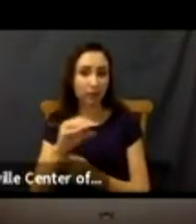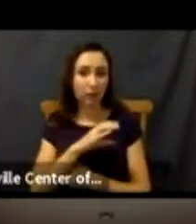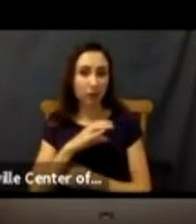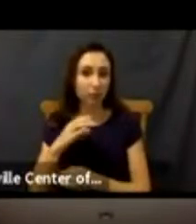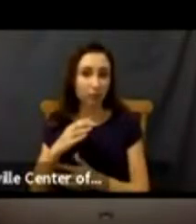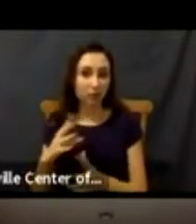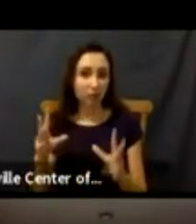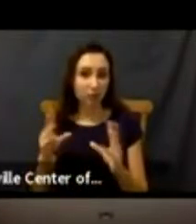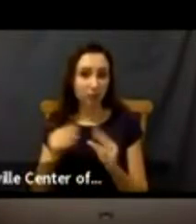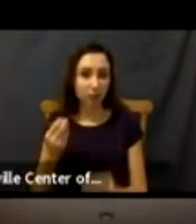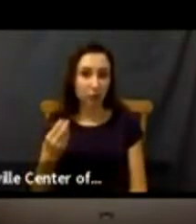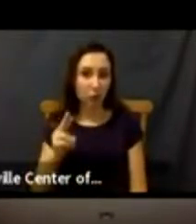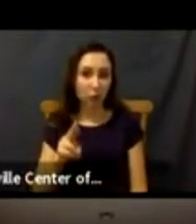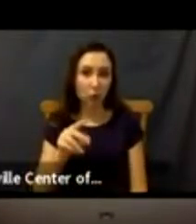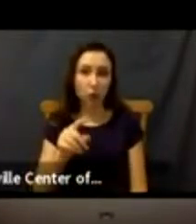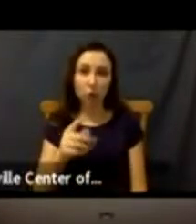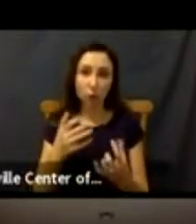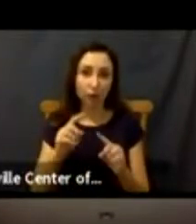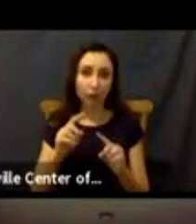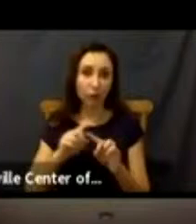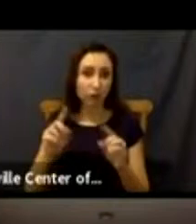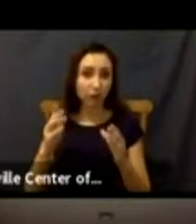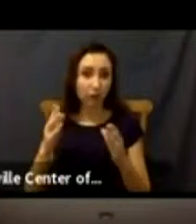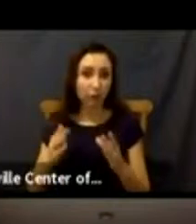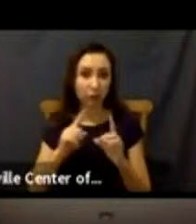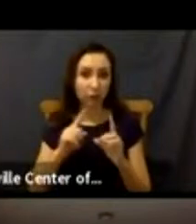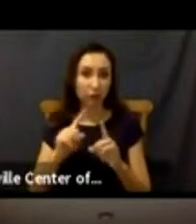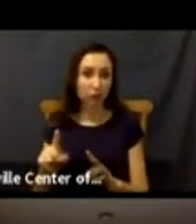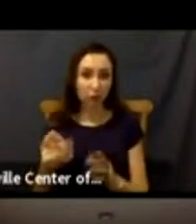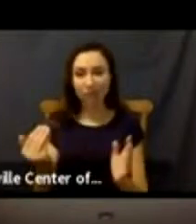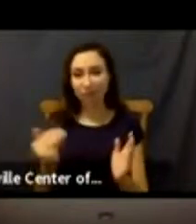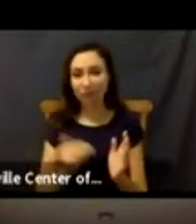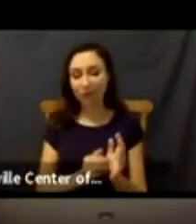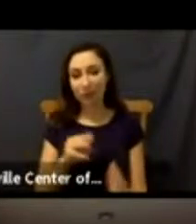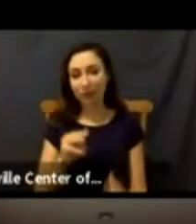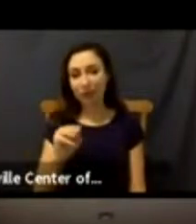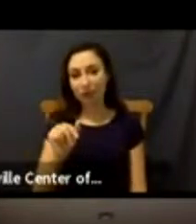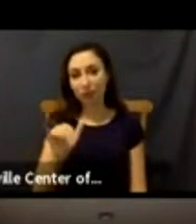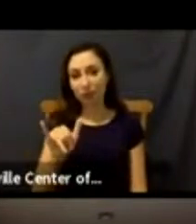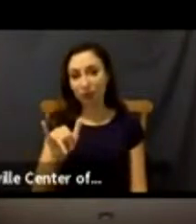have somebody else attend. It's again,